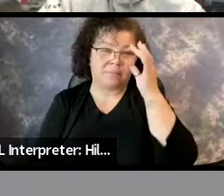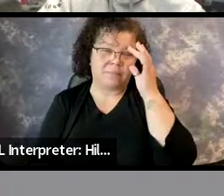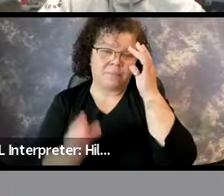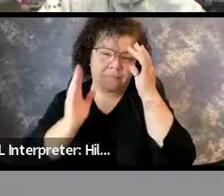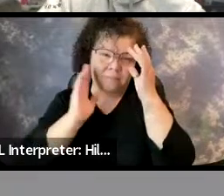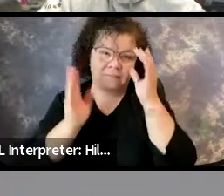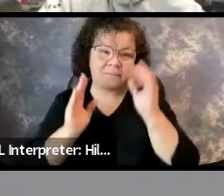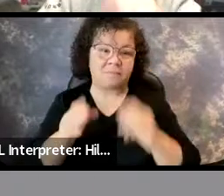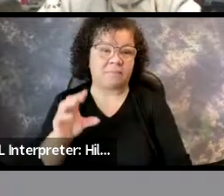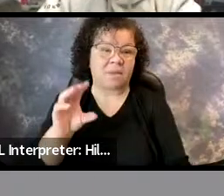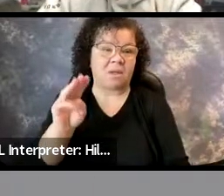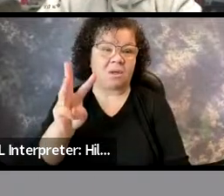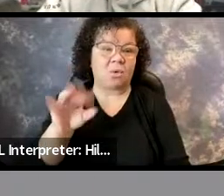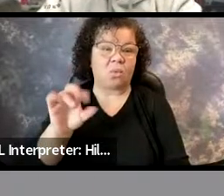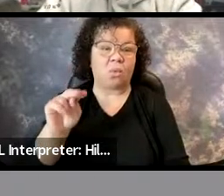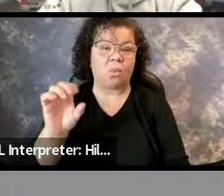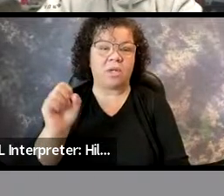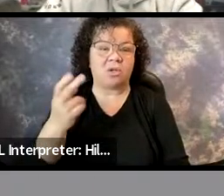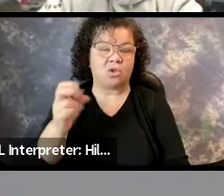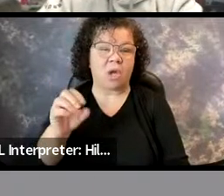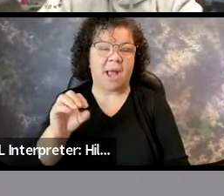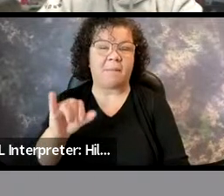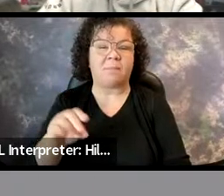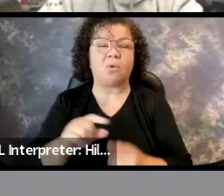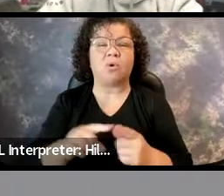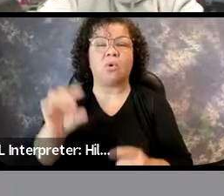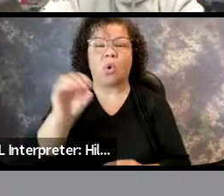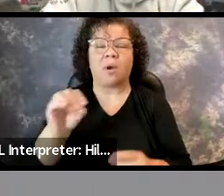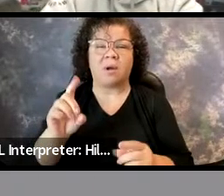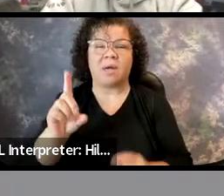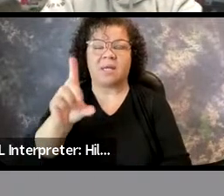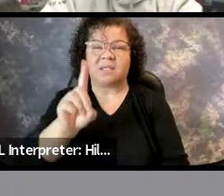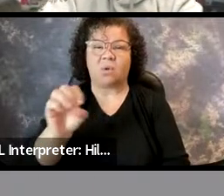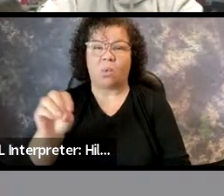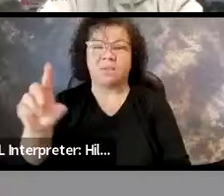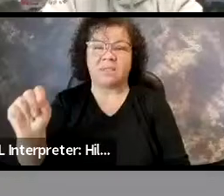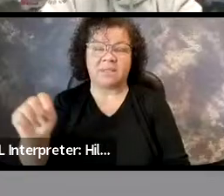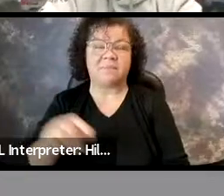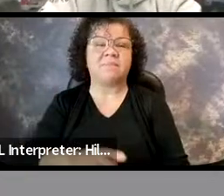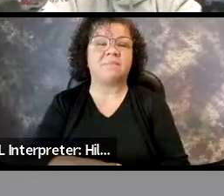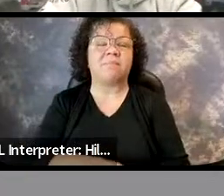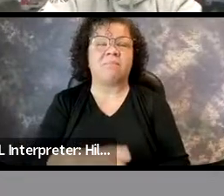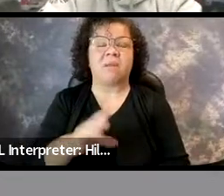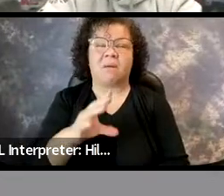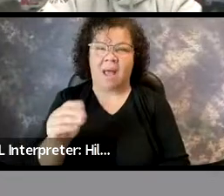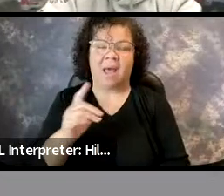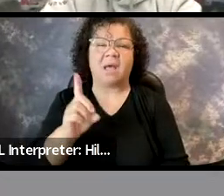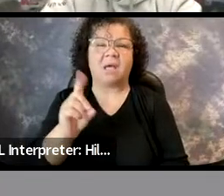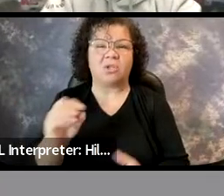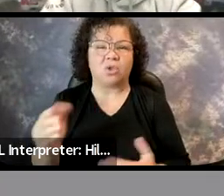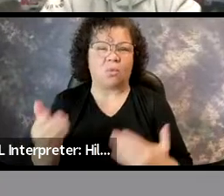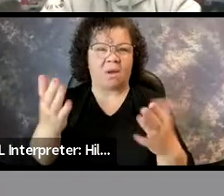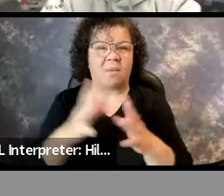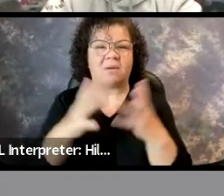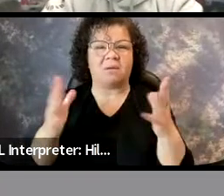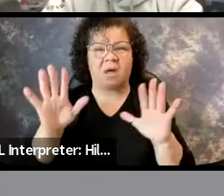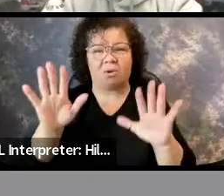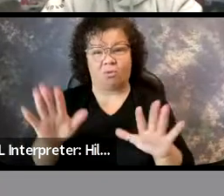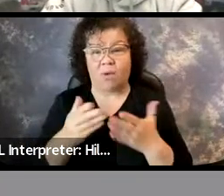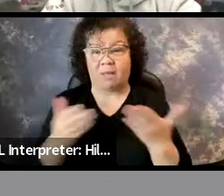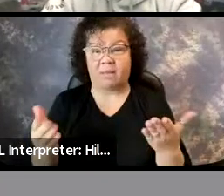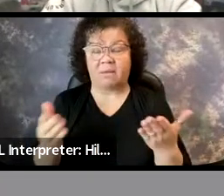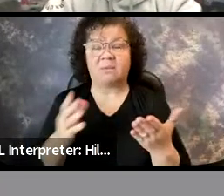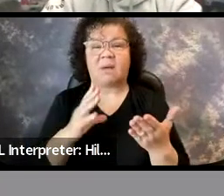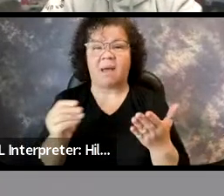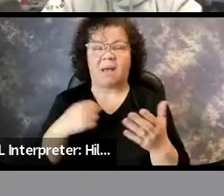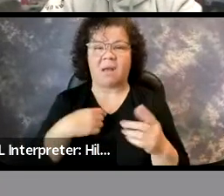I'm Ryan Winsheimer. I'm with the Oregon Department of Transportation. I do recommend like a lot of great things. And